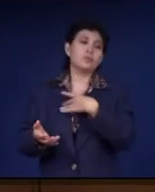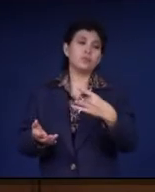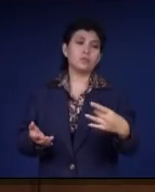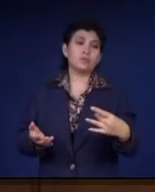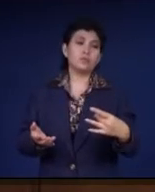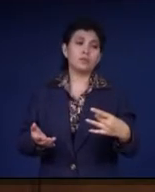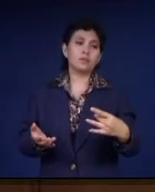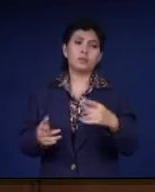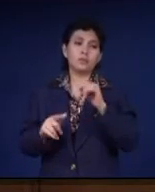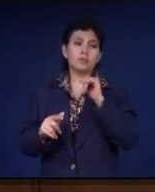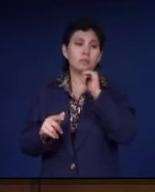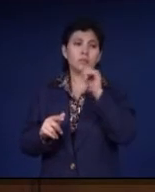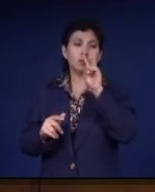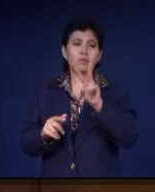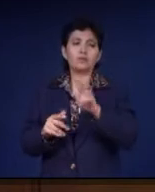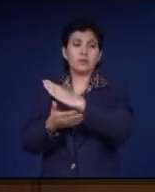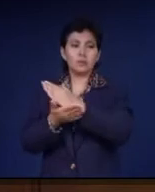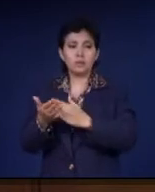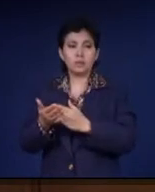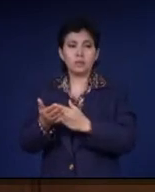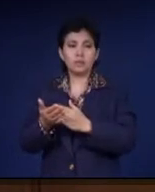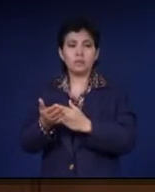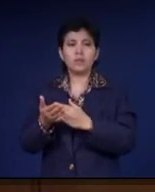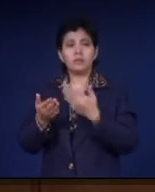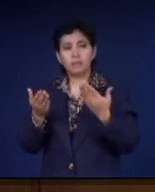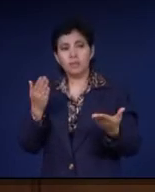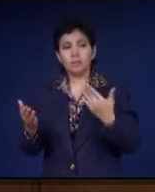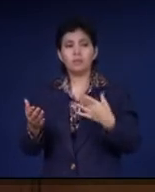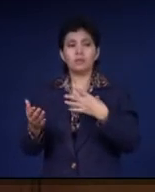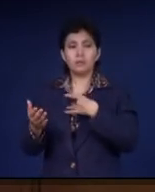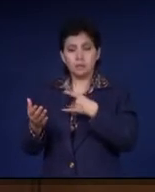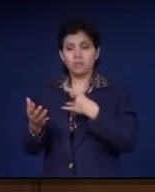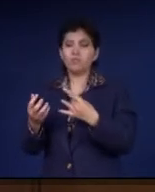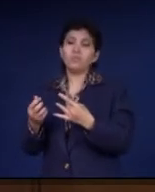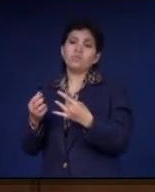not see them, and some of them, they might be mingling together.